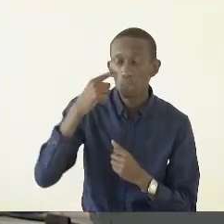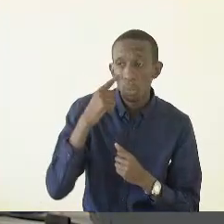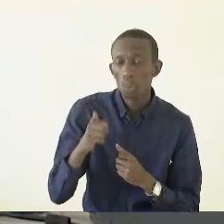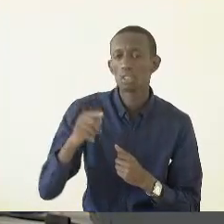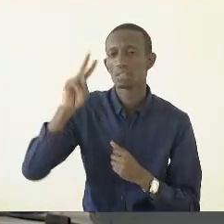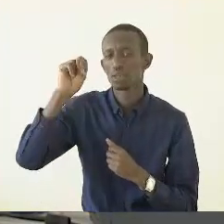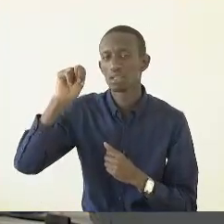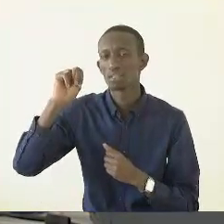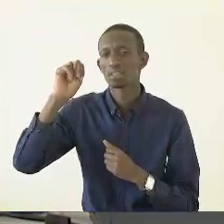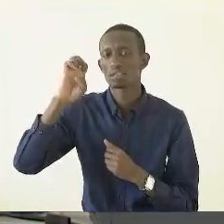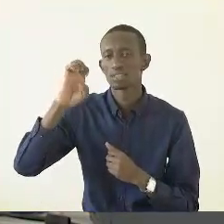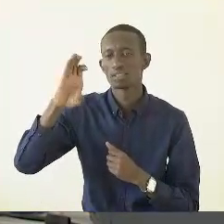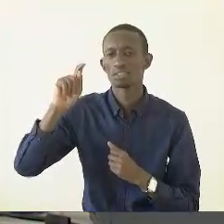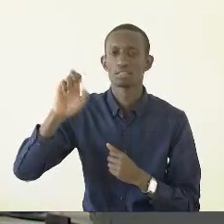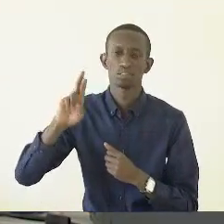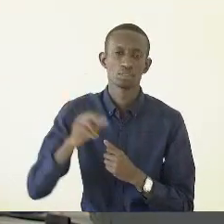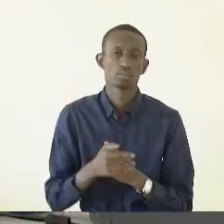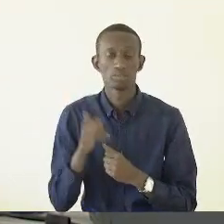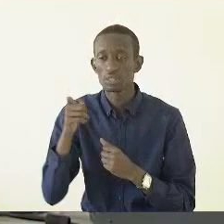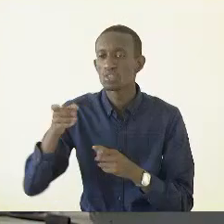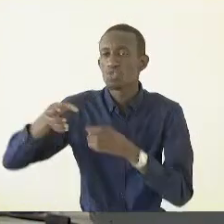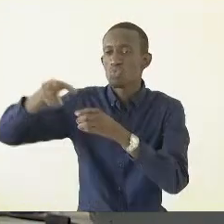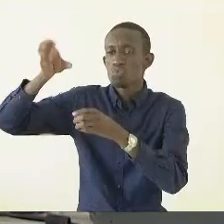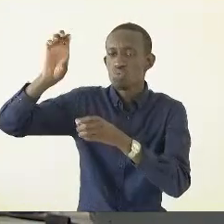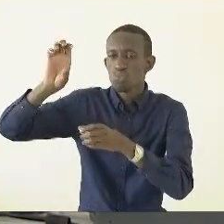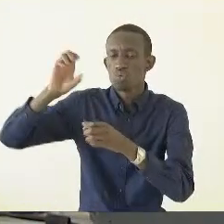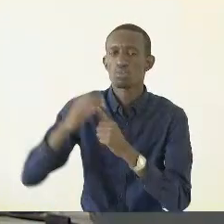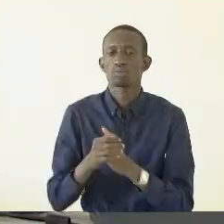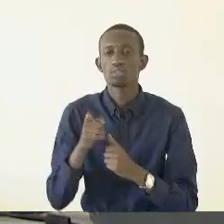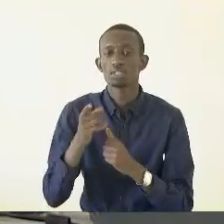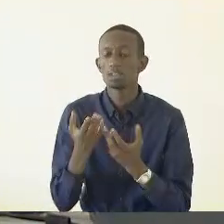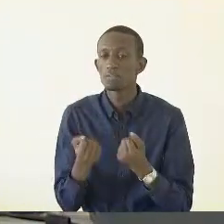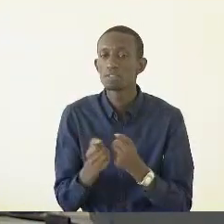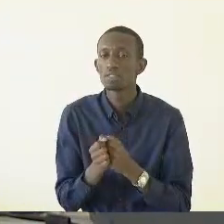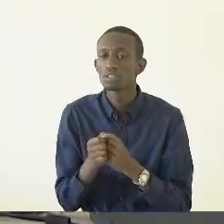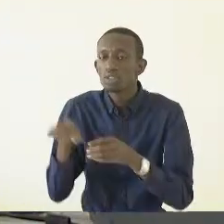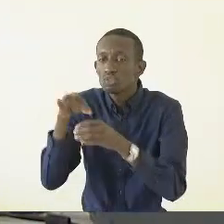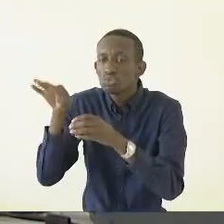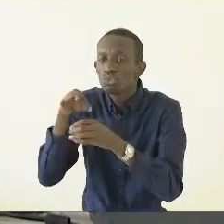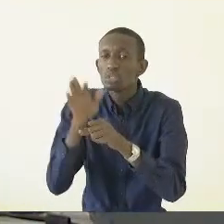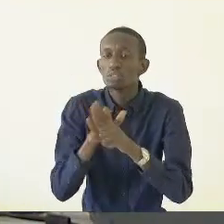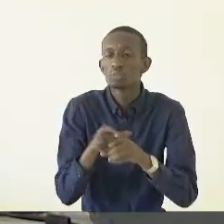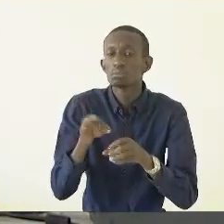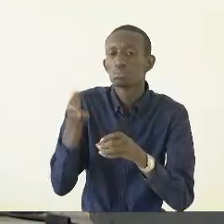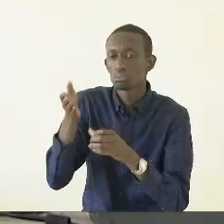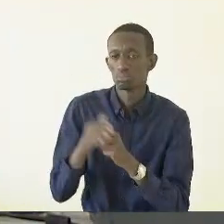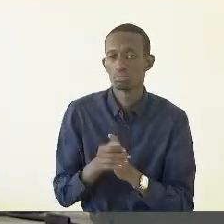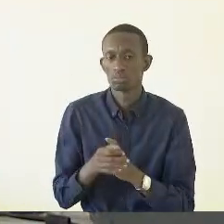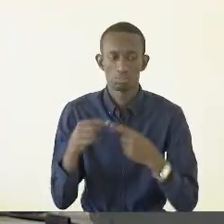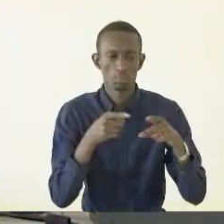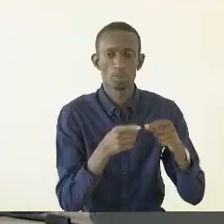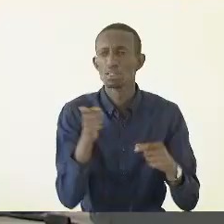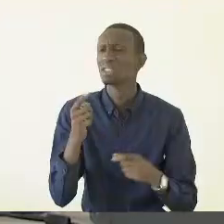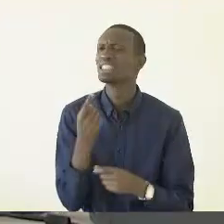This nectar is a liquid substance which has sugars, different sugars, which means it tastes